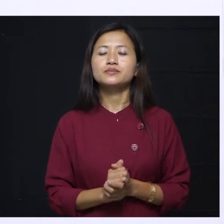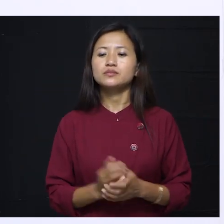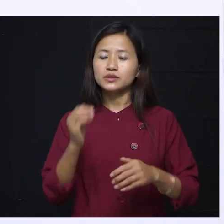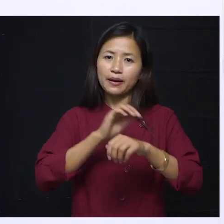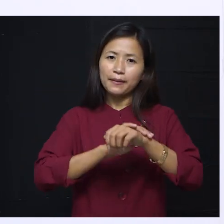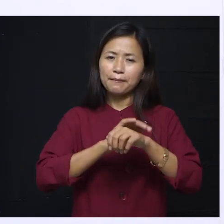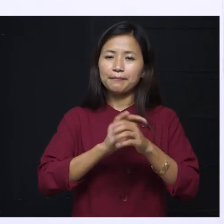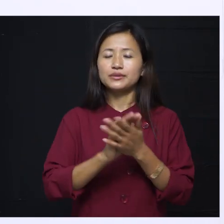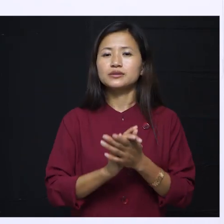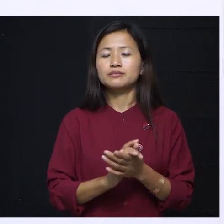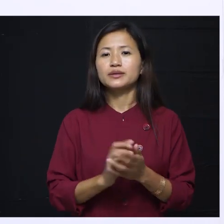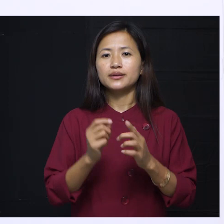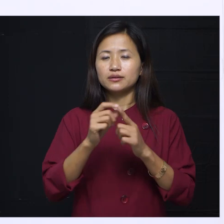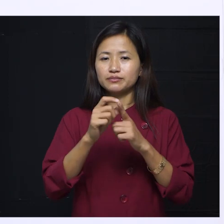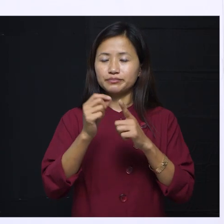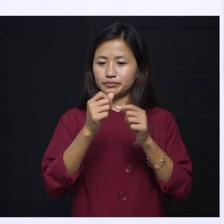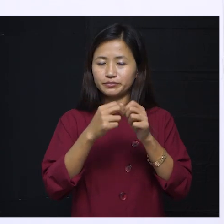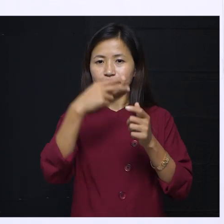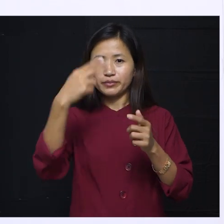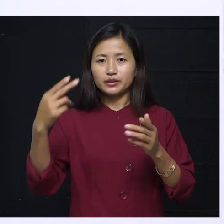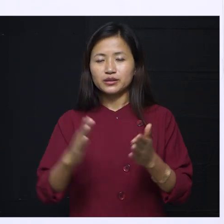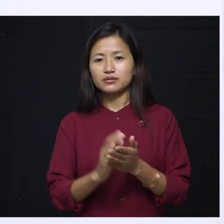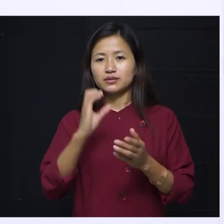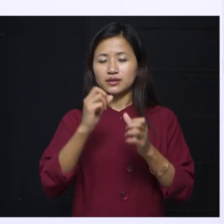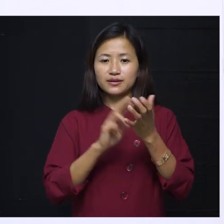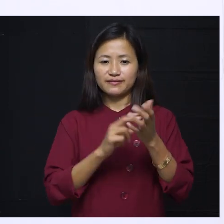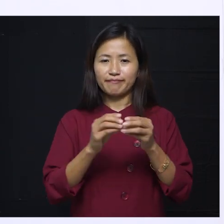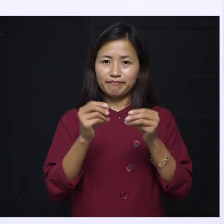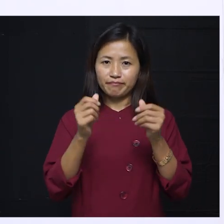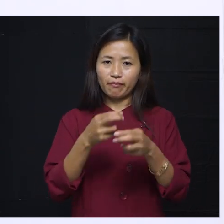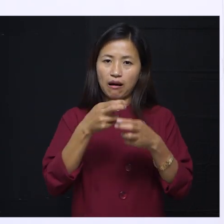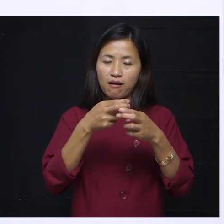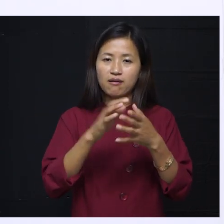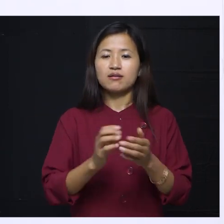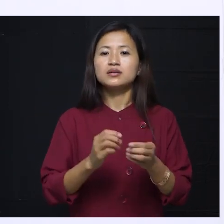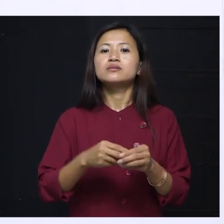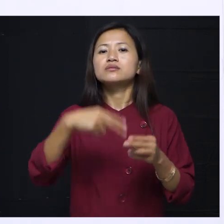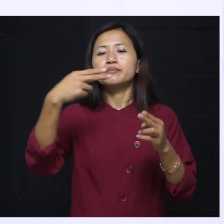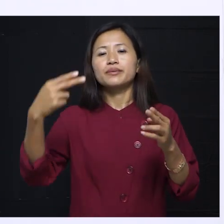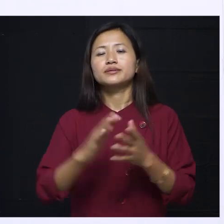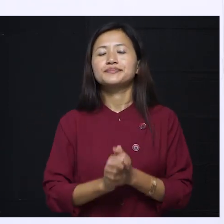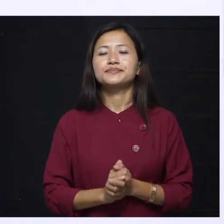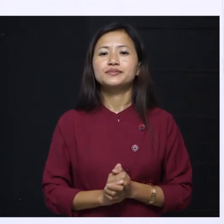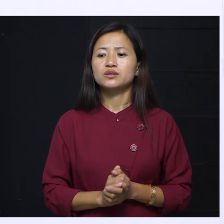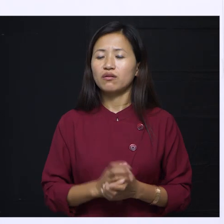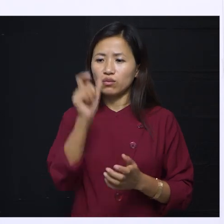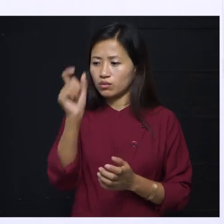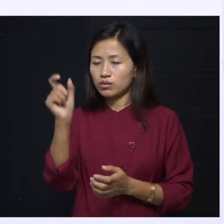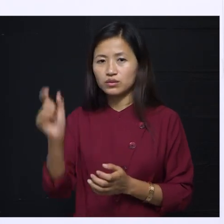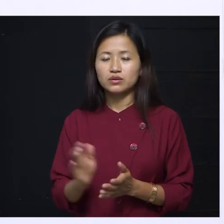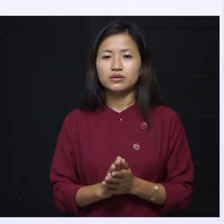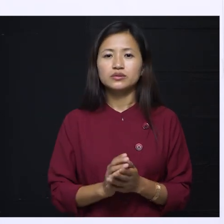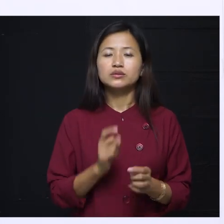on canvas. So there you have the material here. So see, all these kind of words that you can use